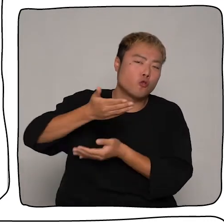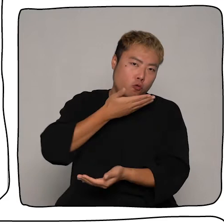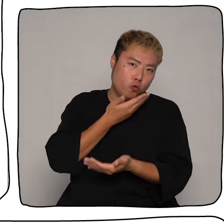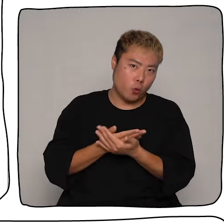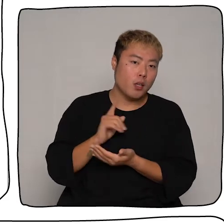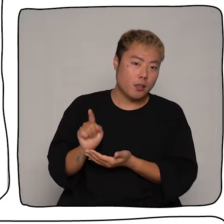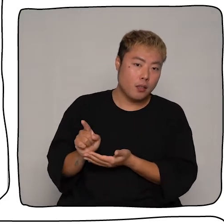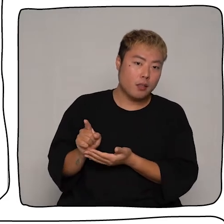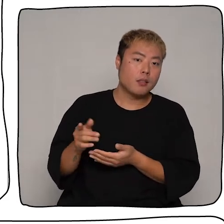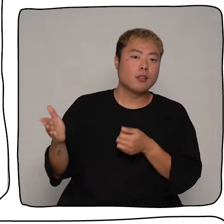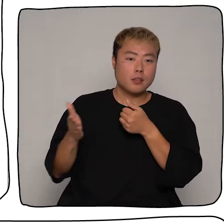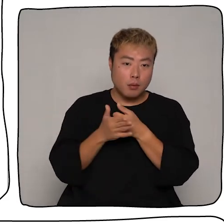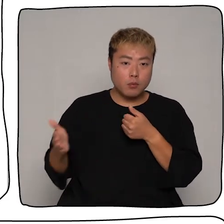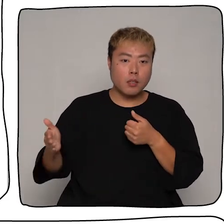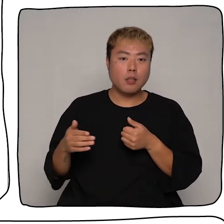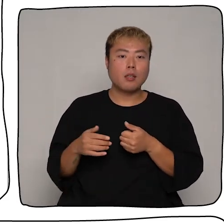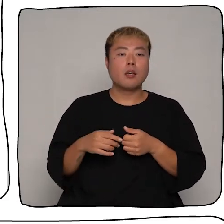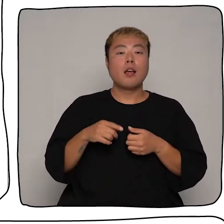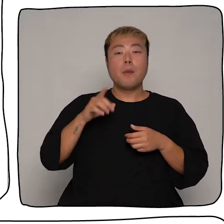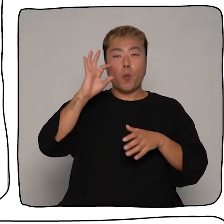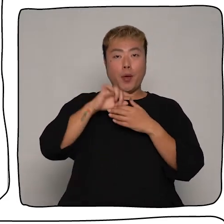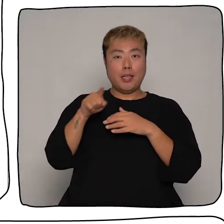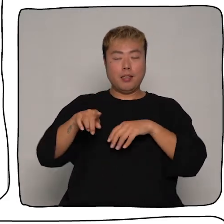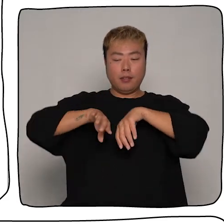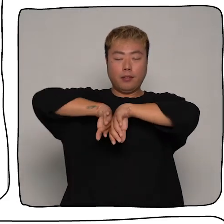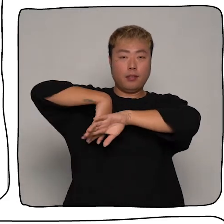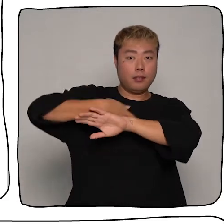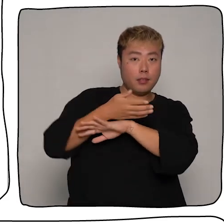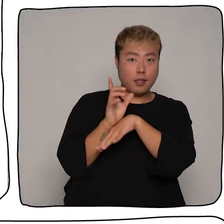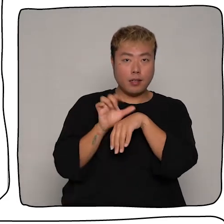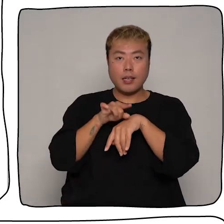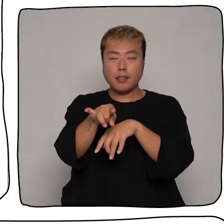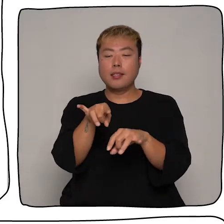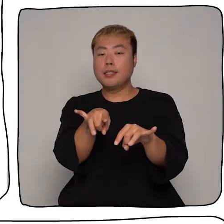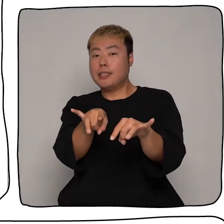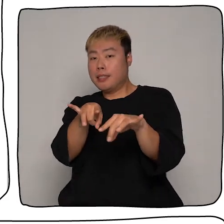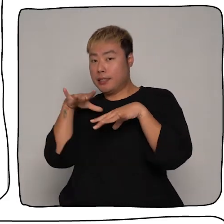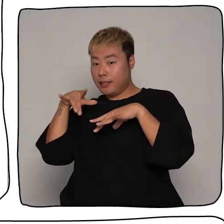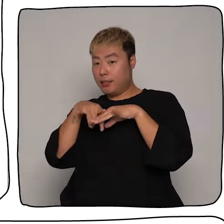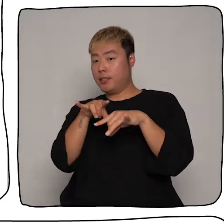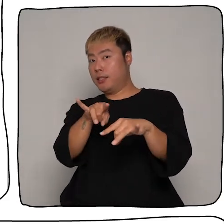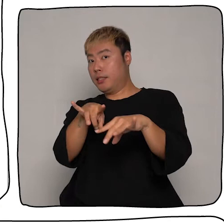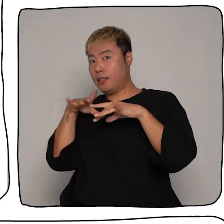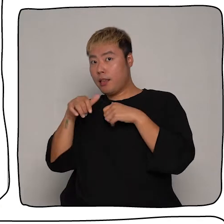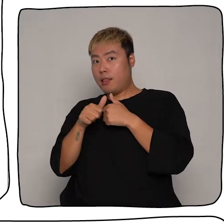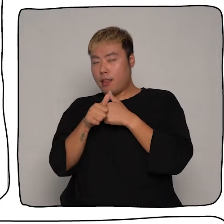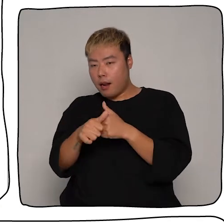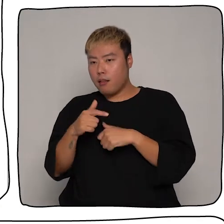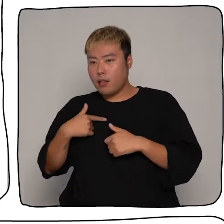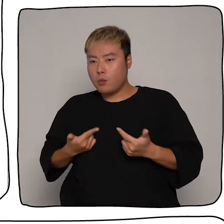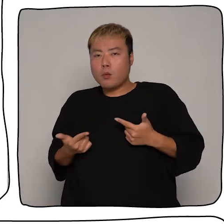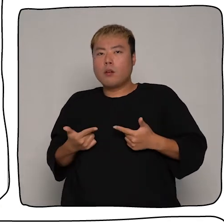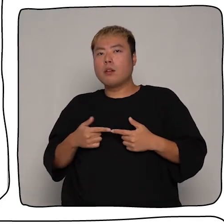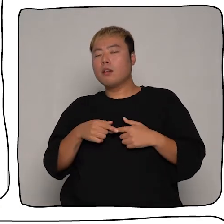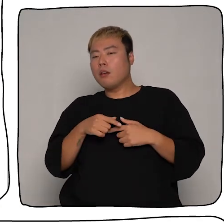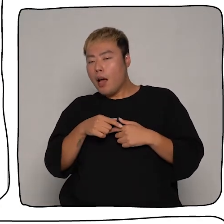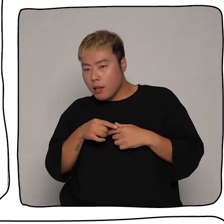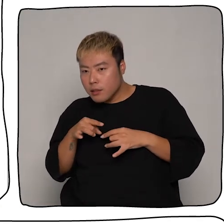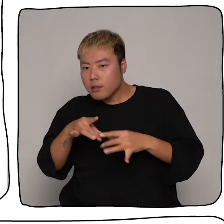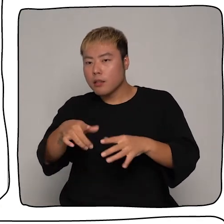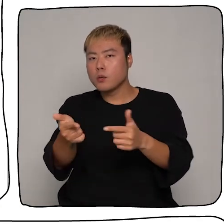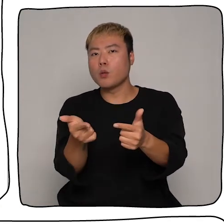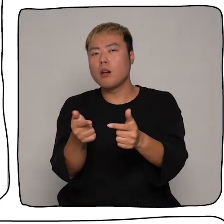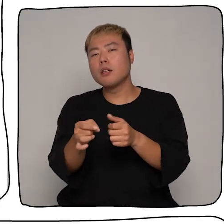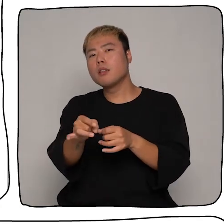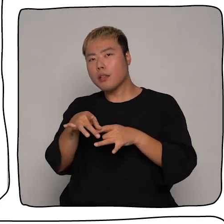participants constantly adjust the way they touch others based on their reaction.